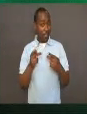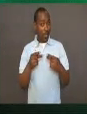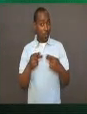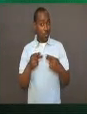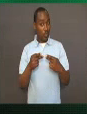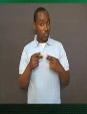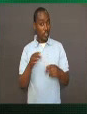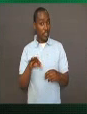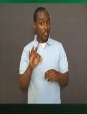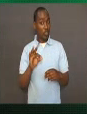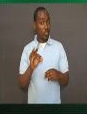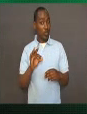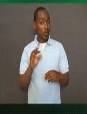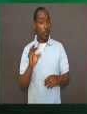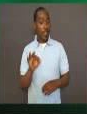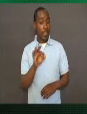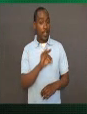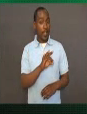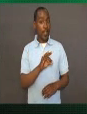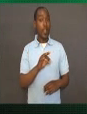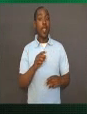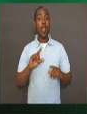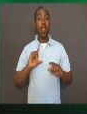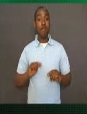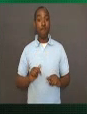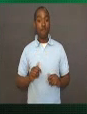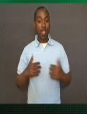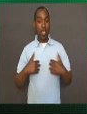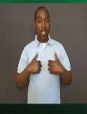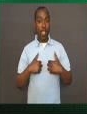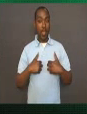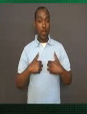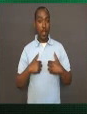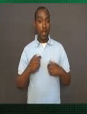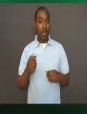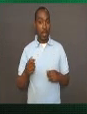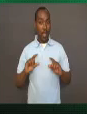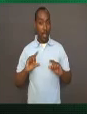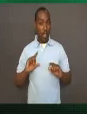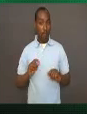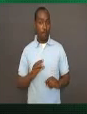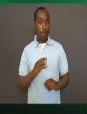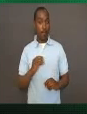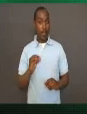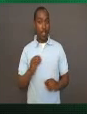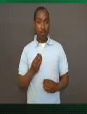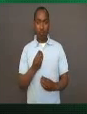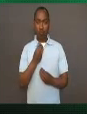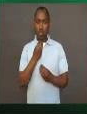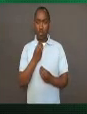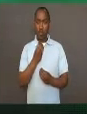of plant life, animals, food, and all sorts of